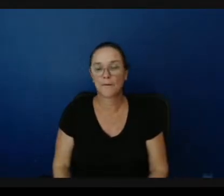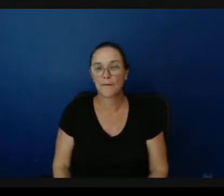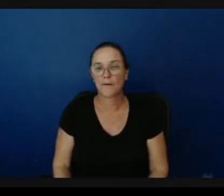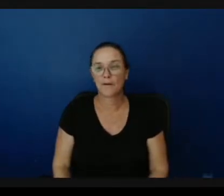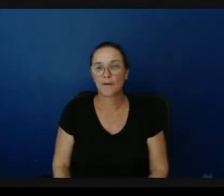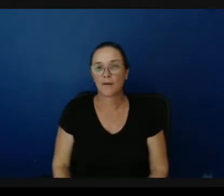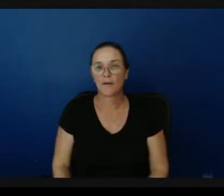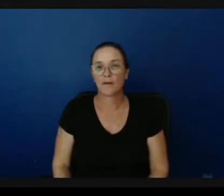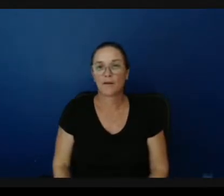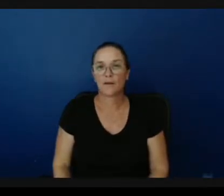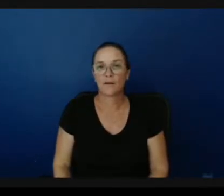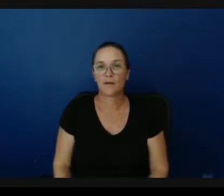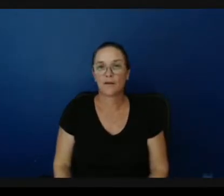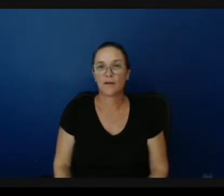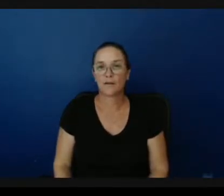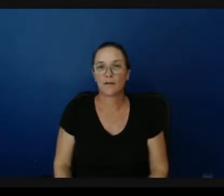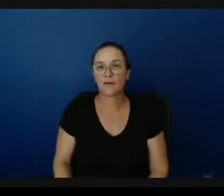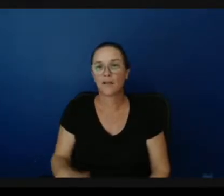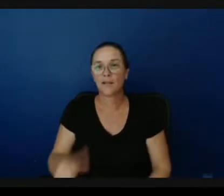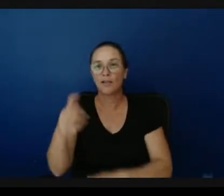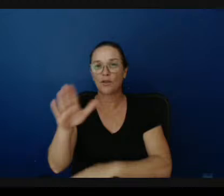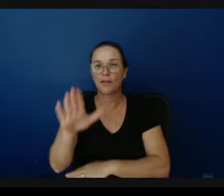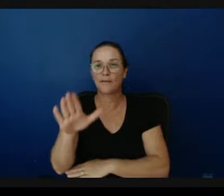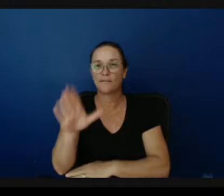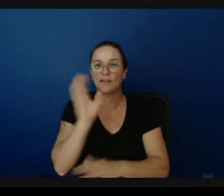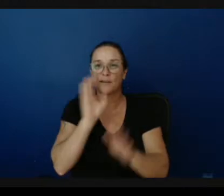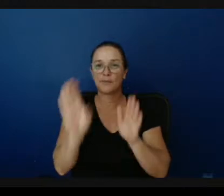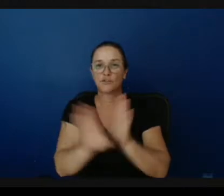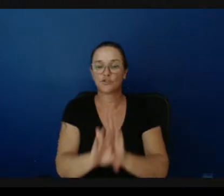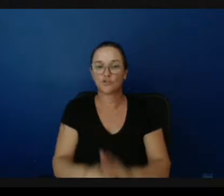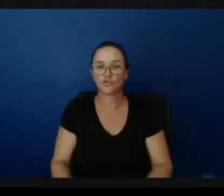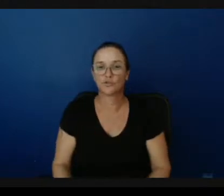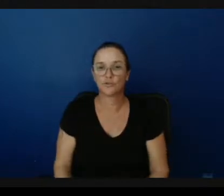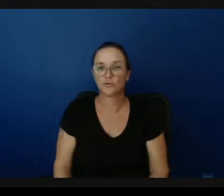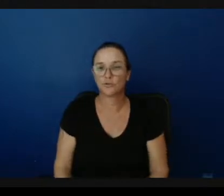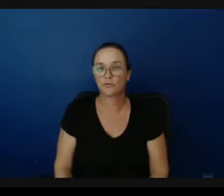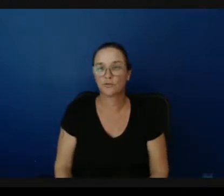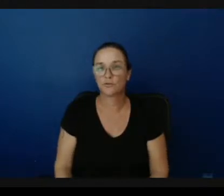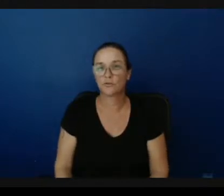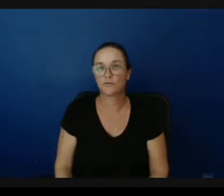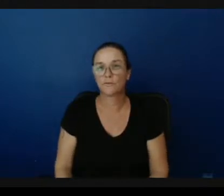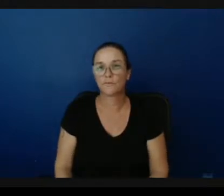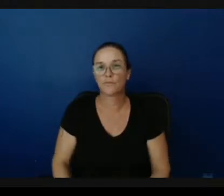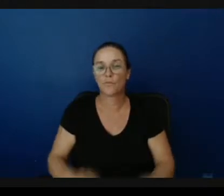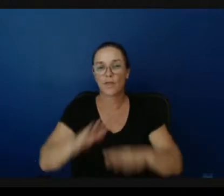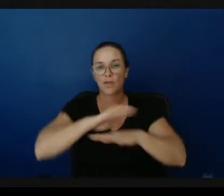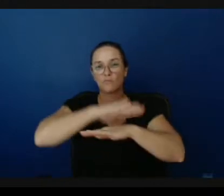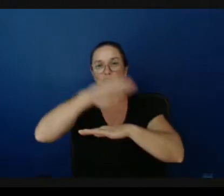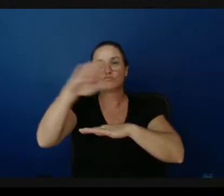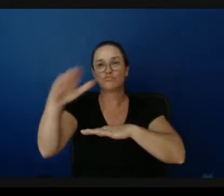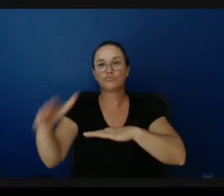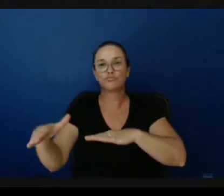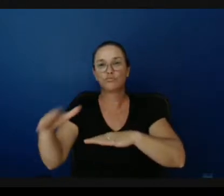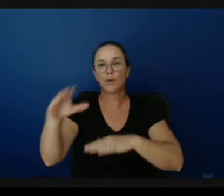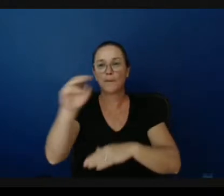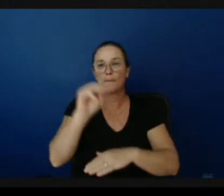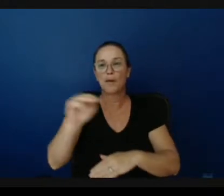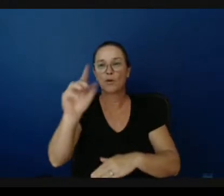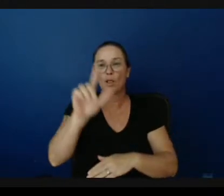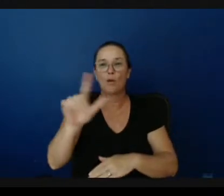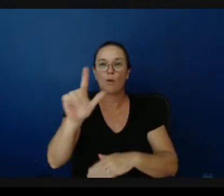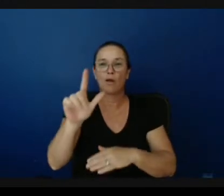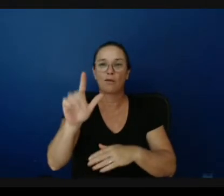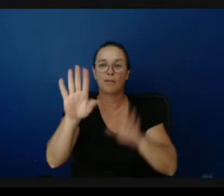And then another evening image over with the sun setting over Mauna Loa in the background there.